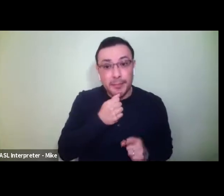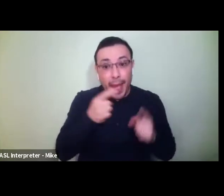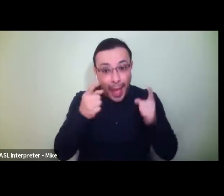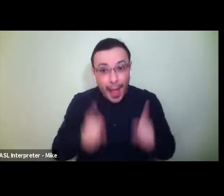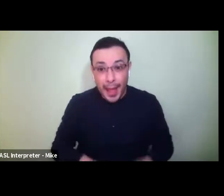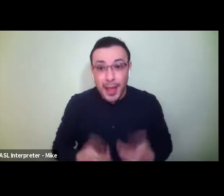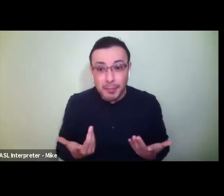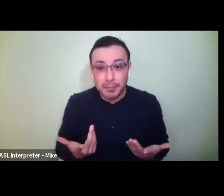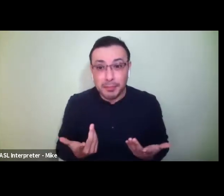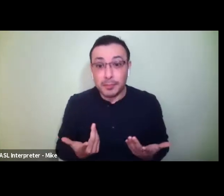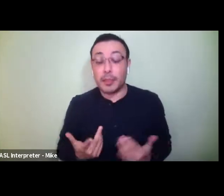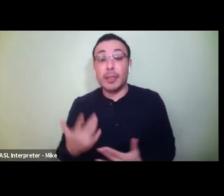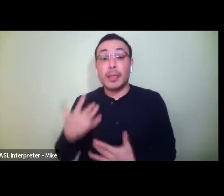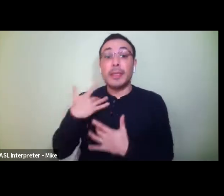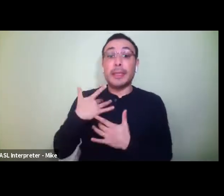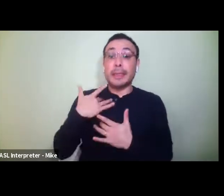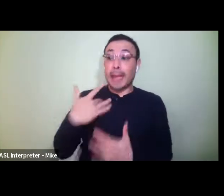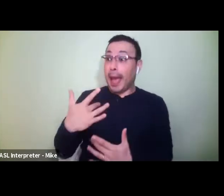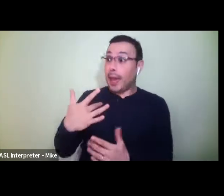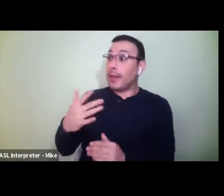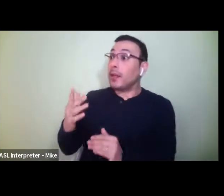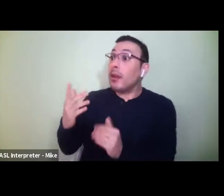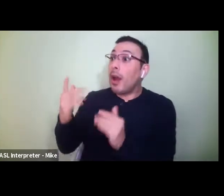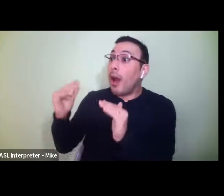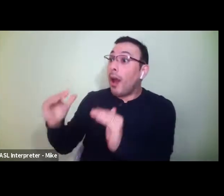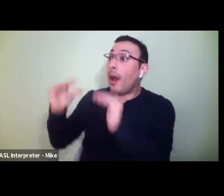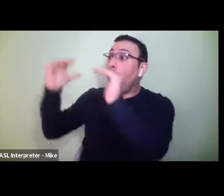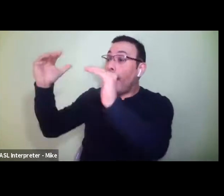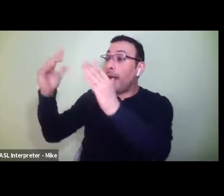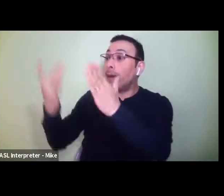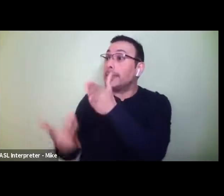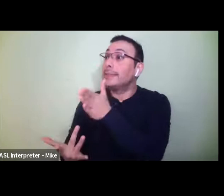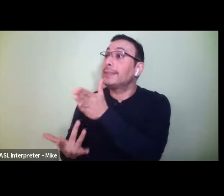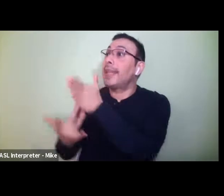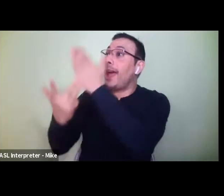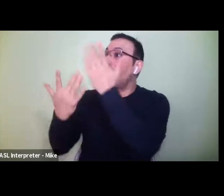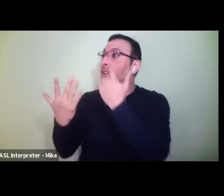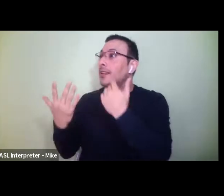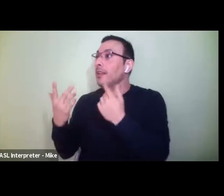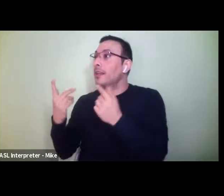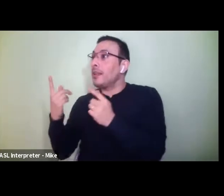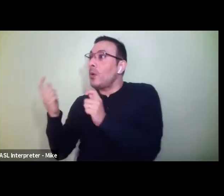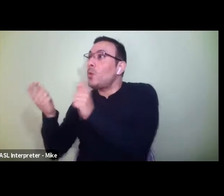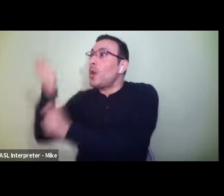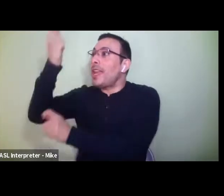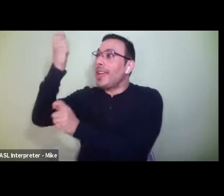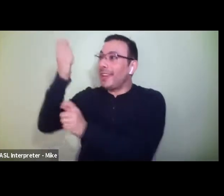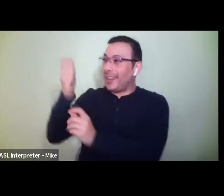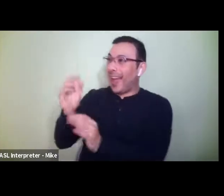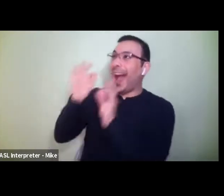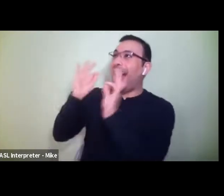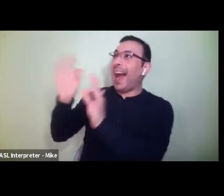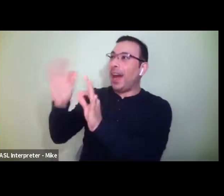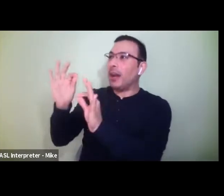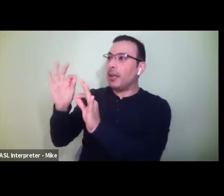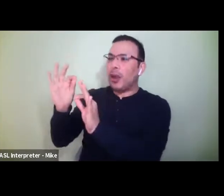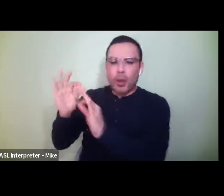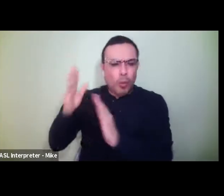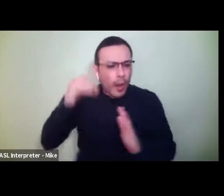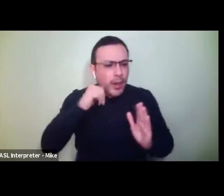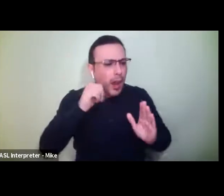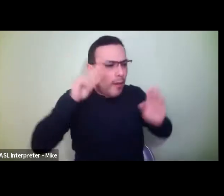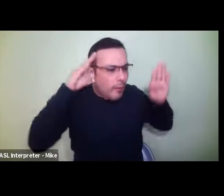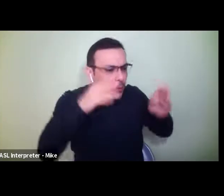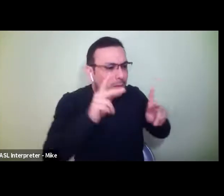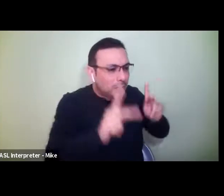and technological achievements above quality of being. We need to create stories in which